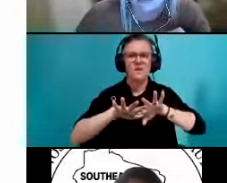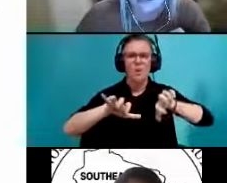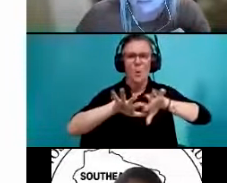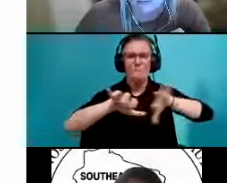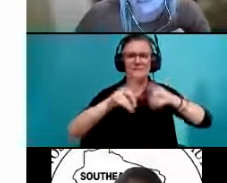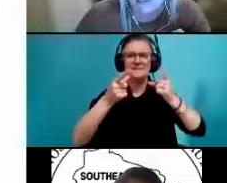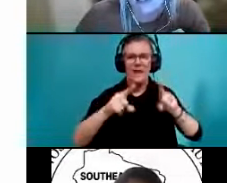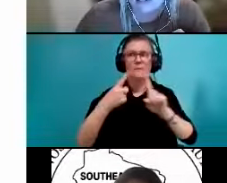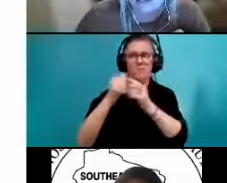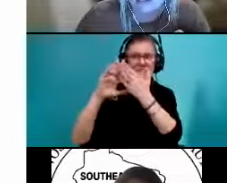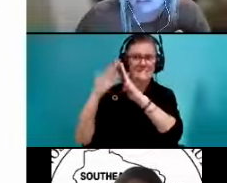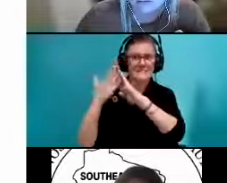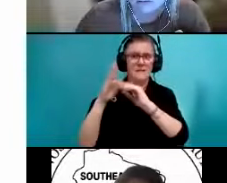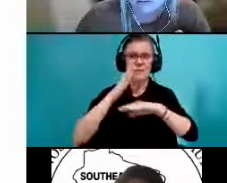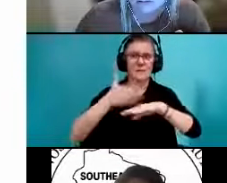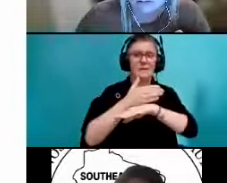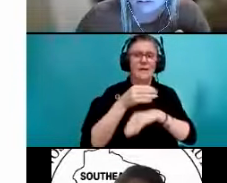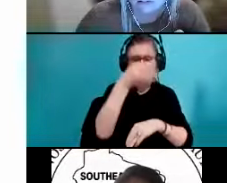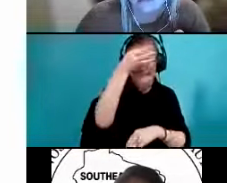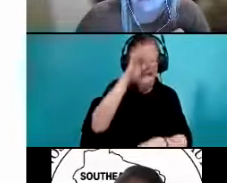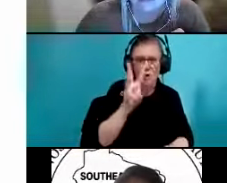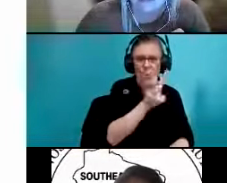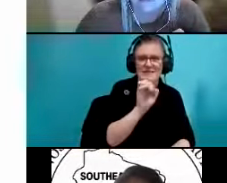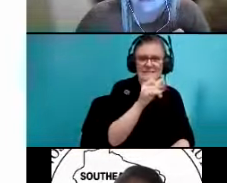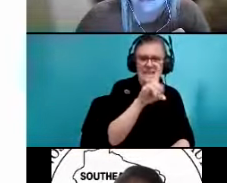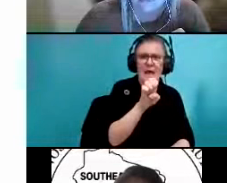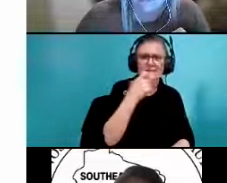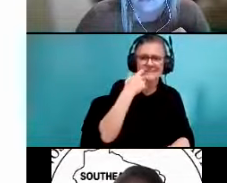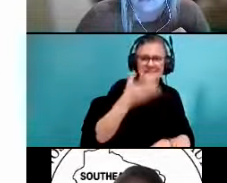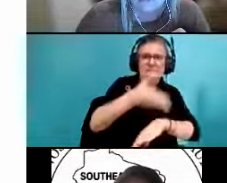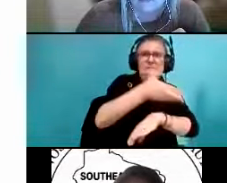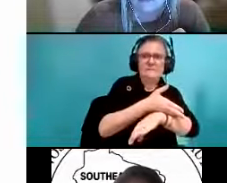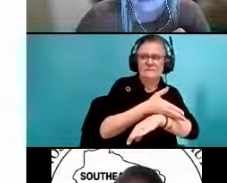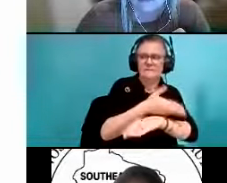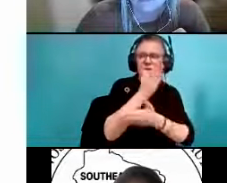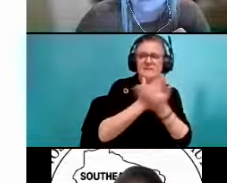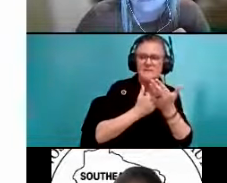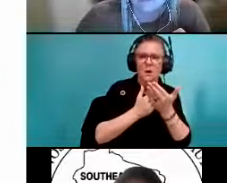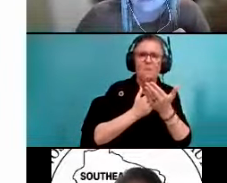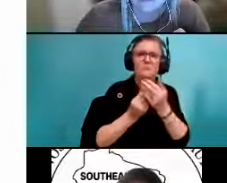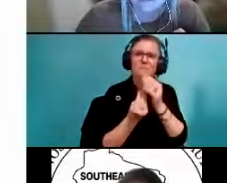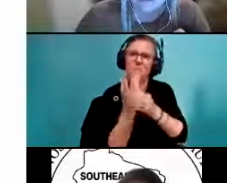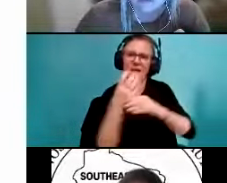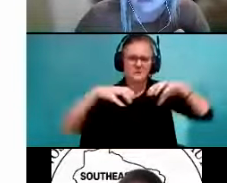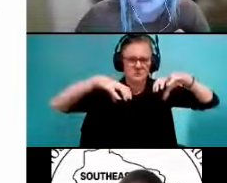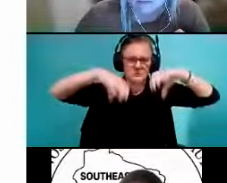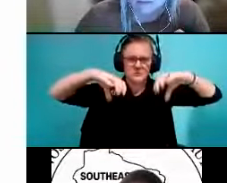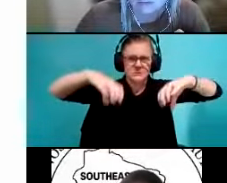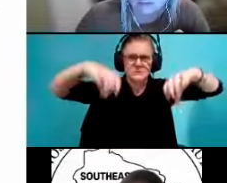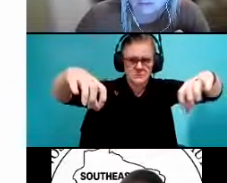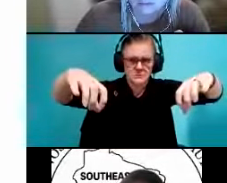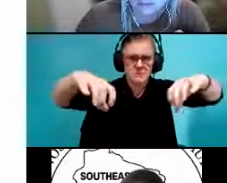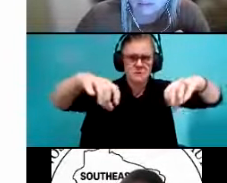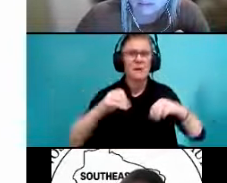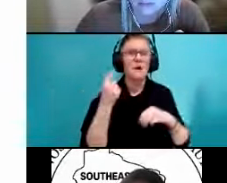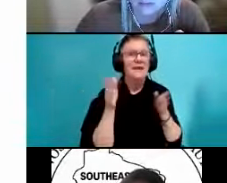the city and actually enhanced by the Near West Side partners recently with some planters. And so you know, in that area, given how narrow